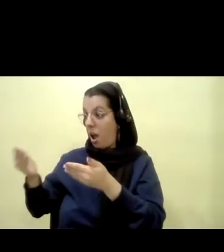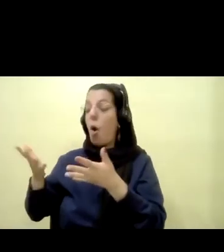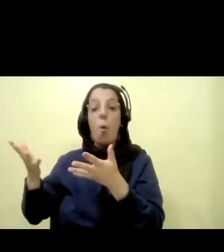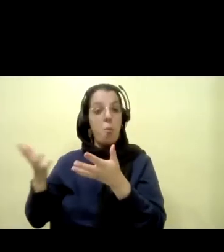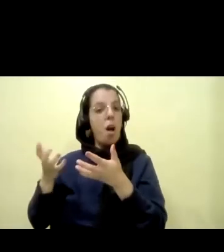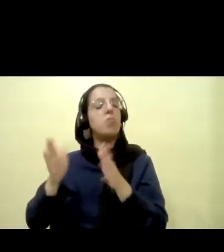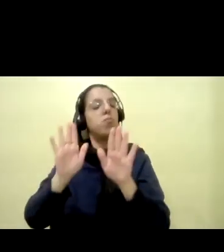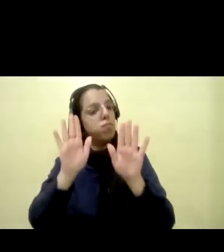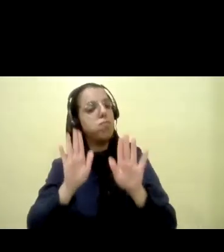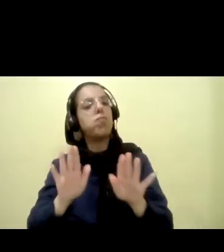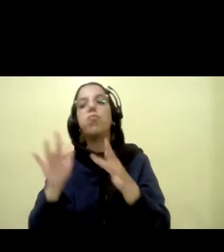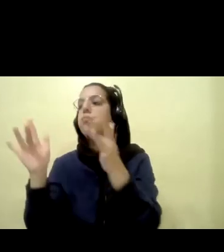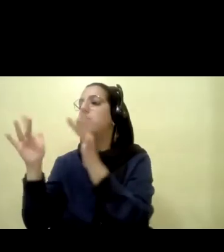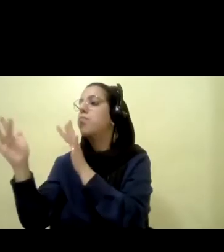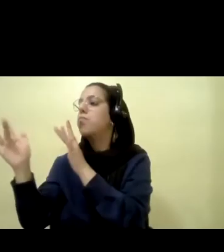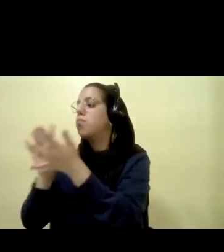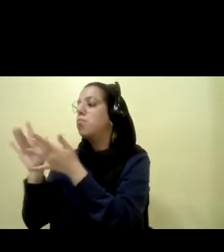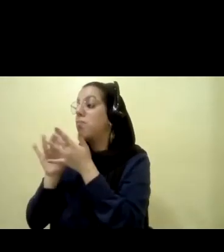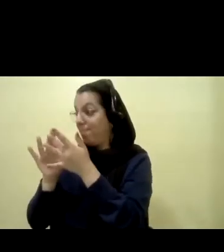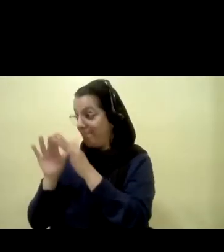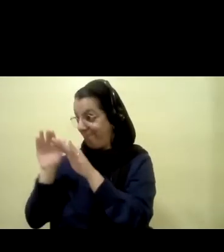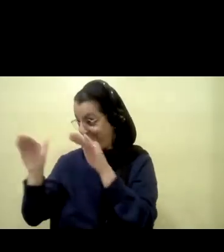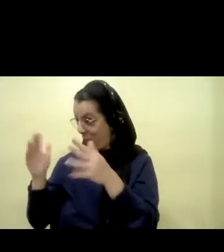So contact all those people, get their